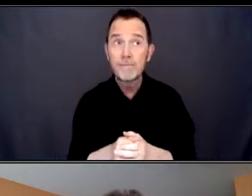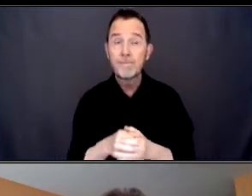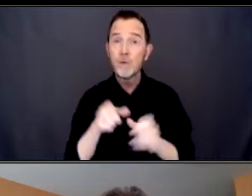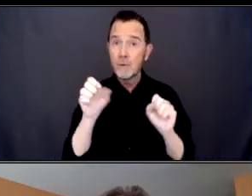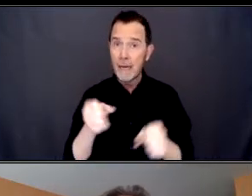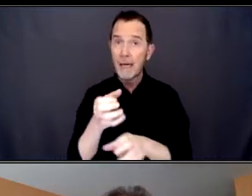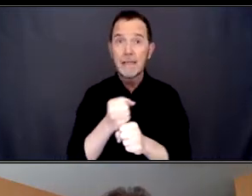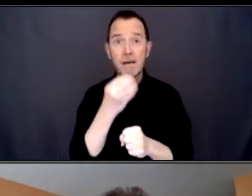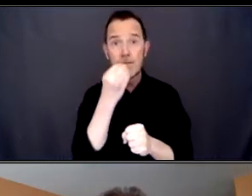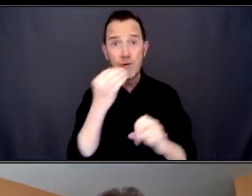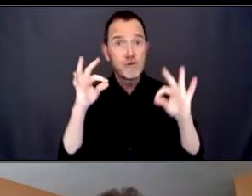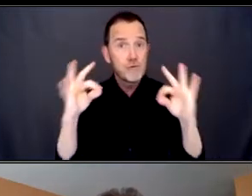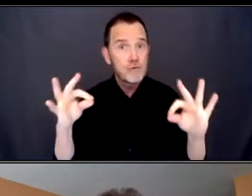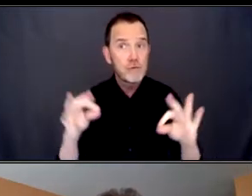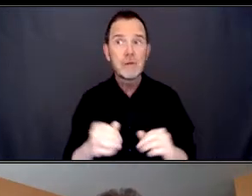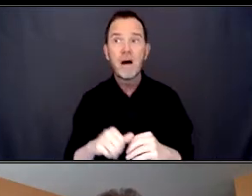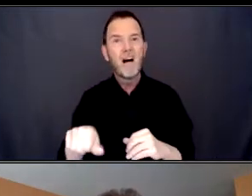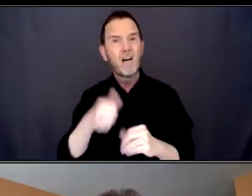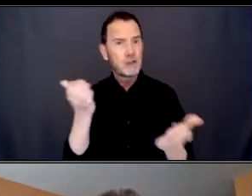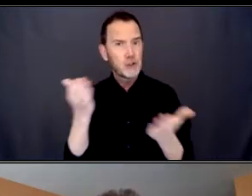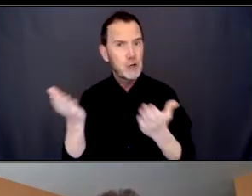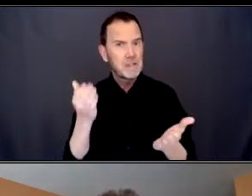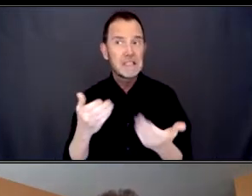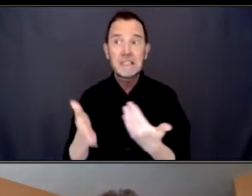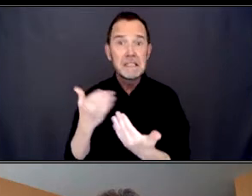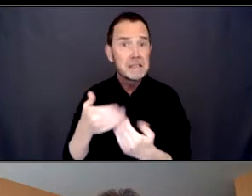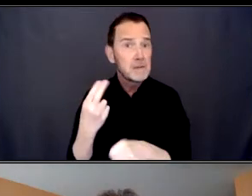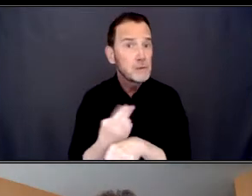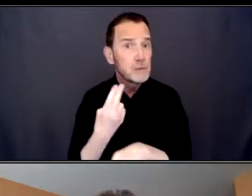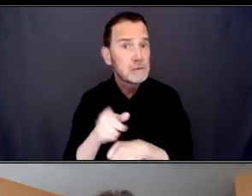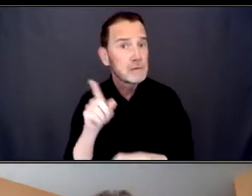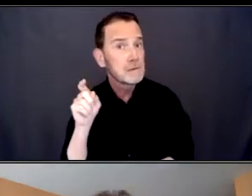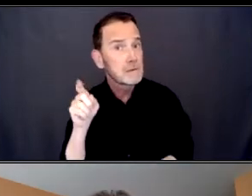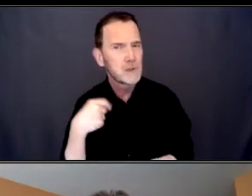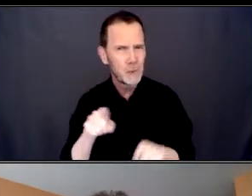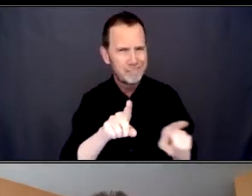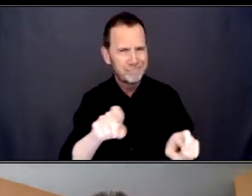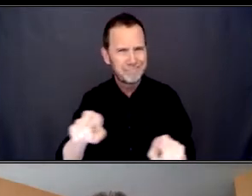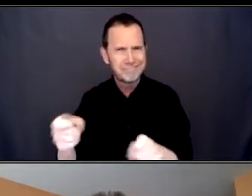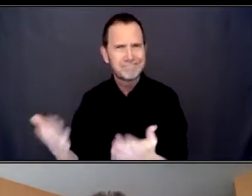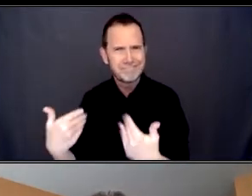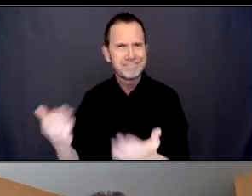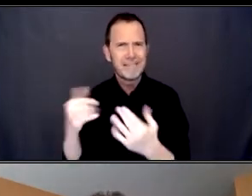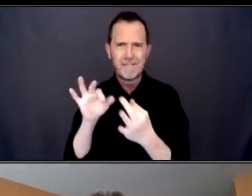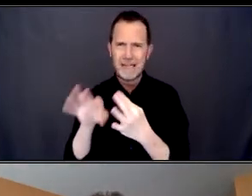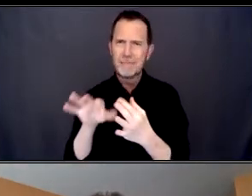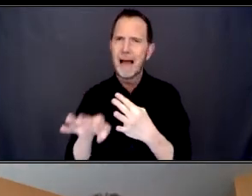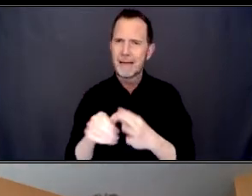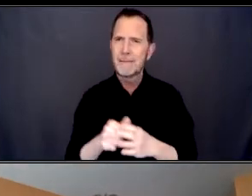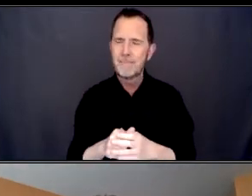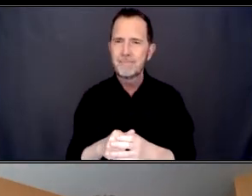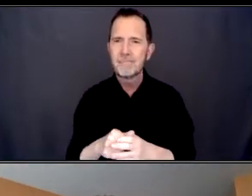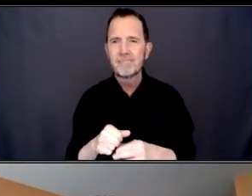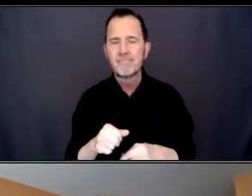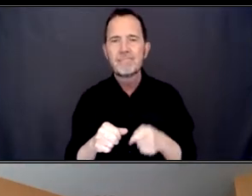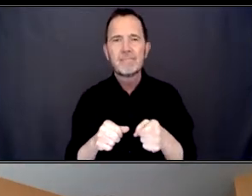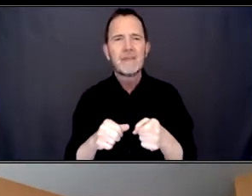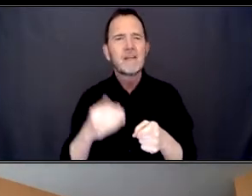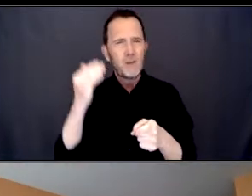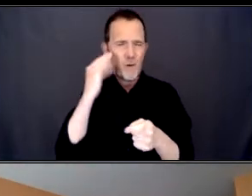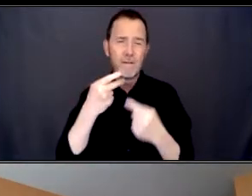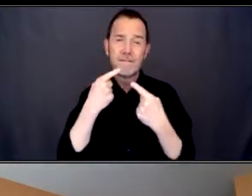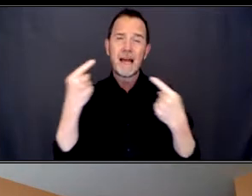services? Because we wanted to understand what that experience is like. And I'm a big believer in the phrase, nothing about us without